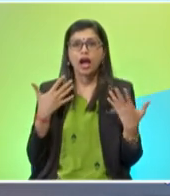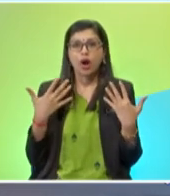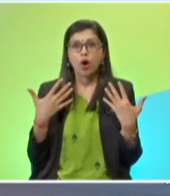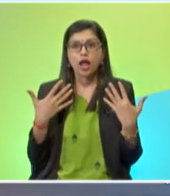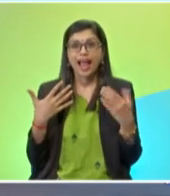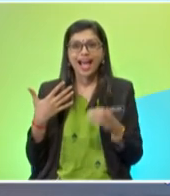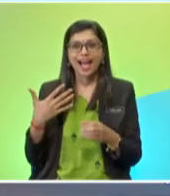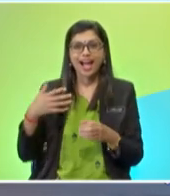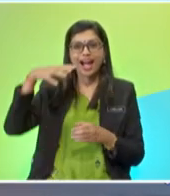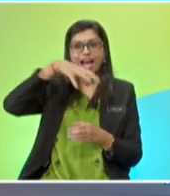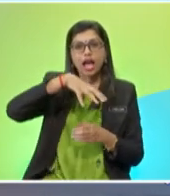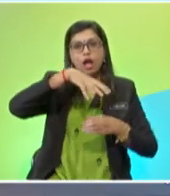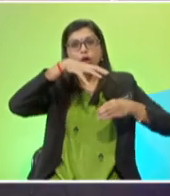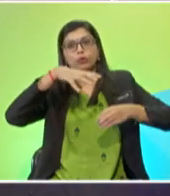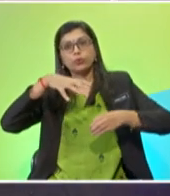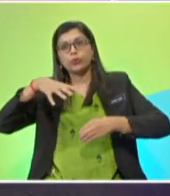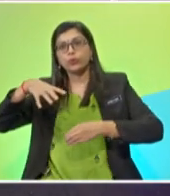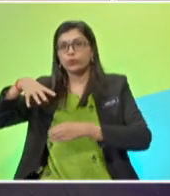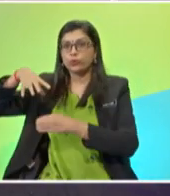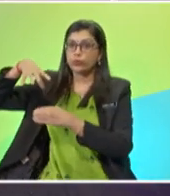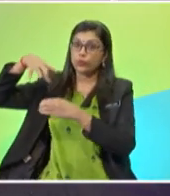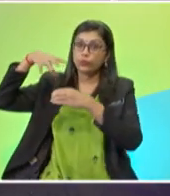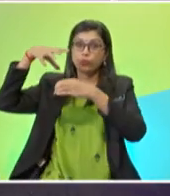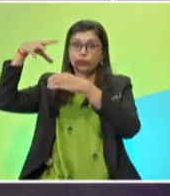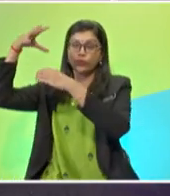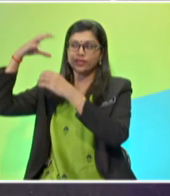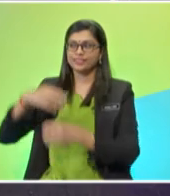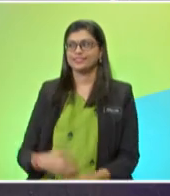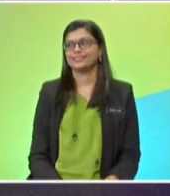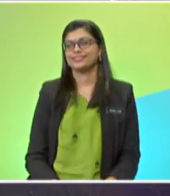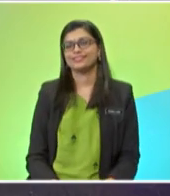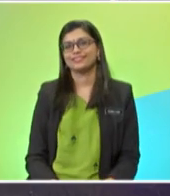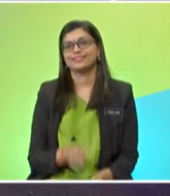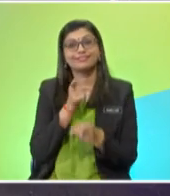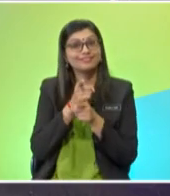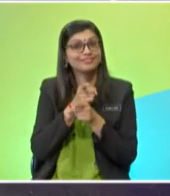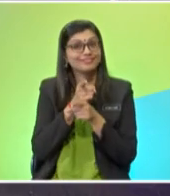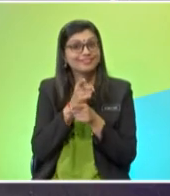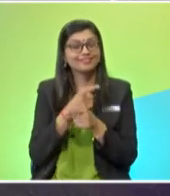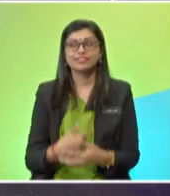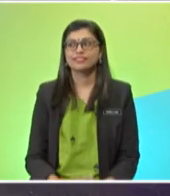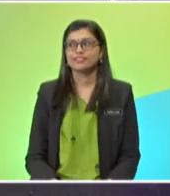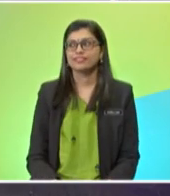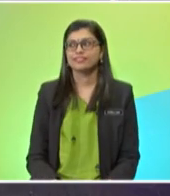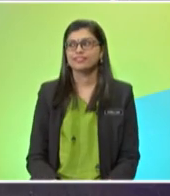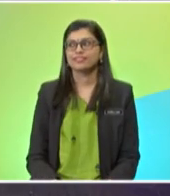the hot air balloon. Yes, correct, right? Hanif. It's right. Yes, you're right, Hanif. Okay. Ooh.